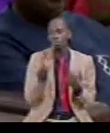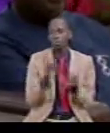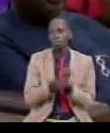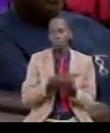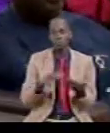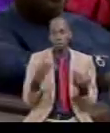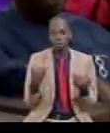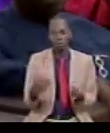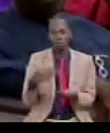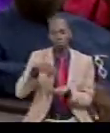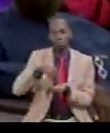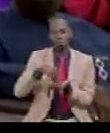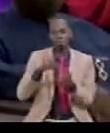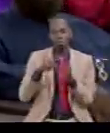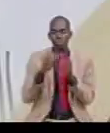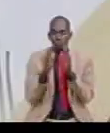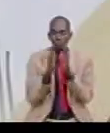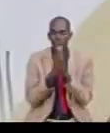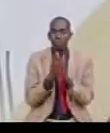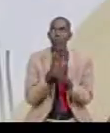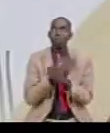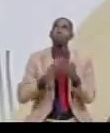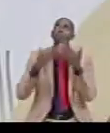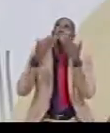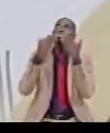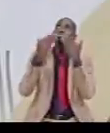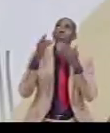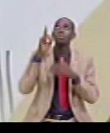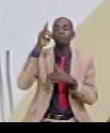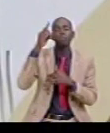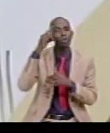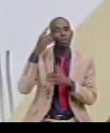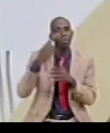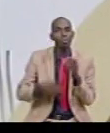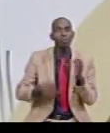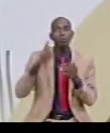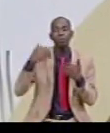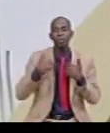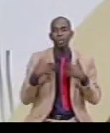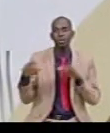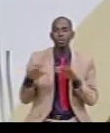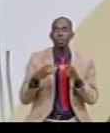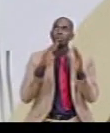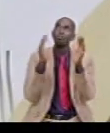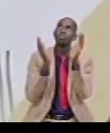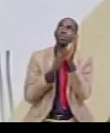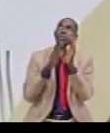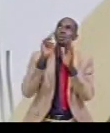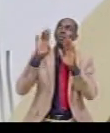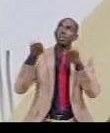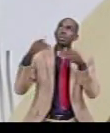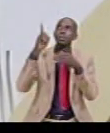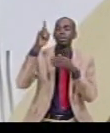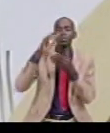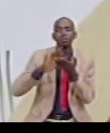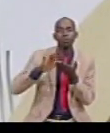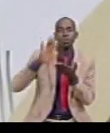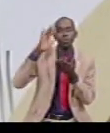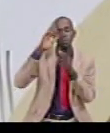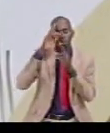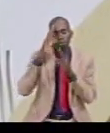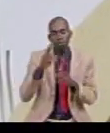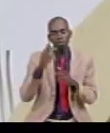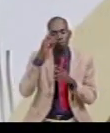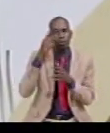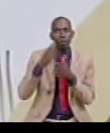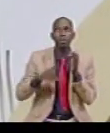done. Thank him for what he has done. Give him glory, give him praise for what he has done. And if you are